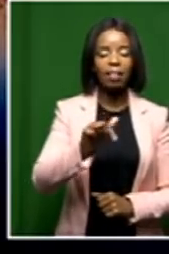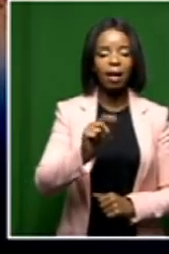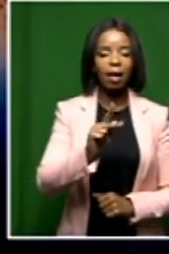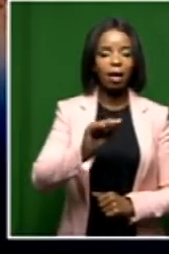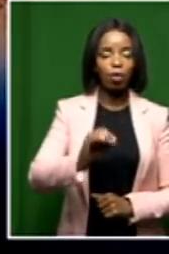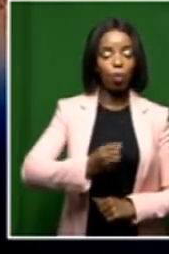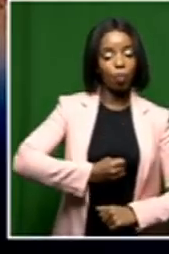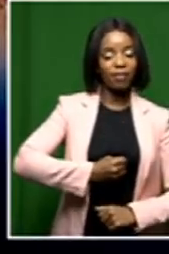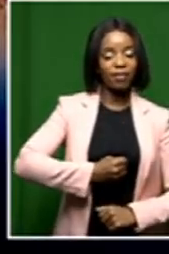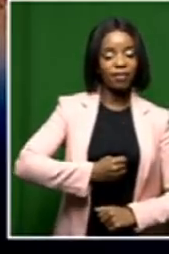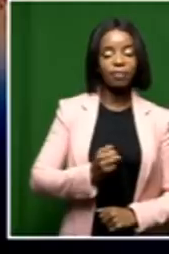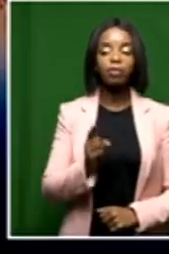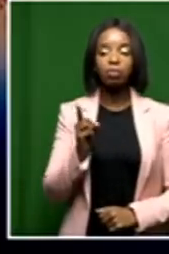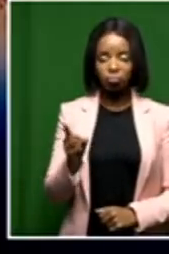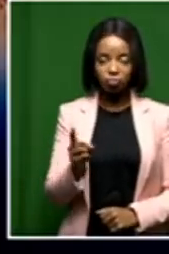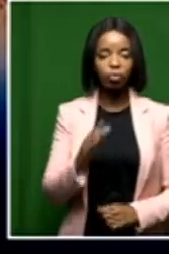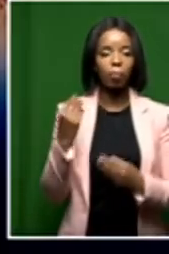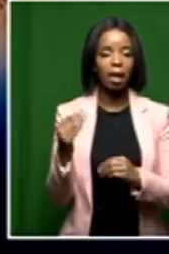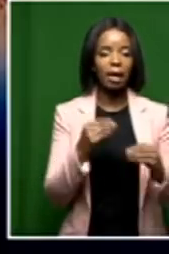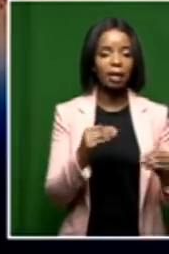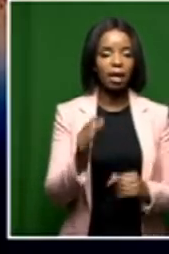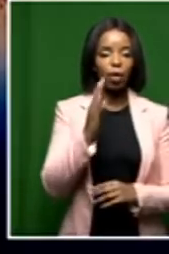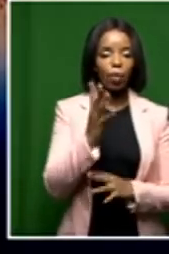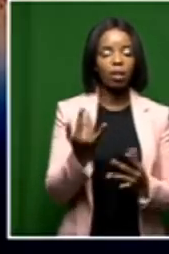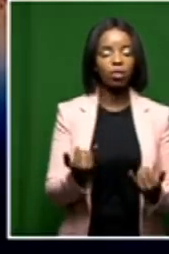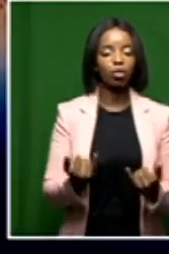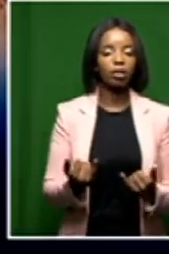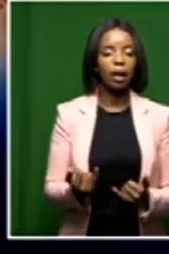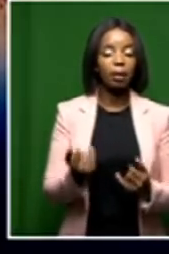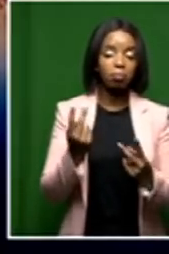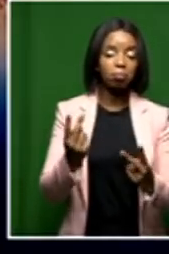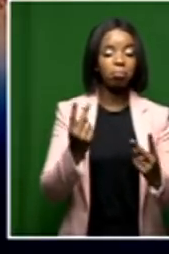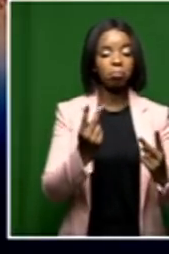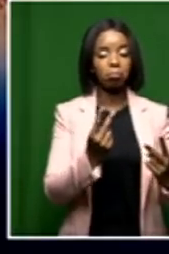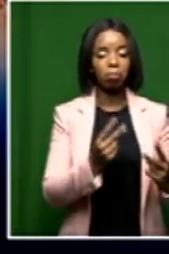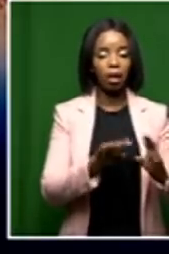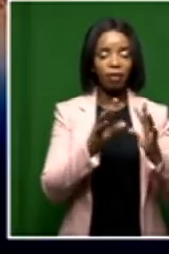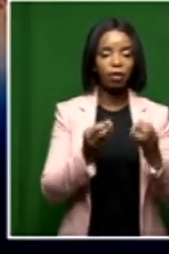have a busy day ahead of her today, and looking forward to all the crossings that she'll be doing today. With